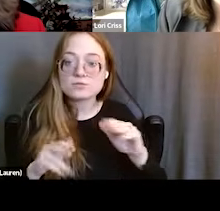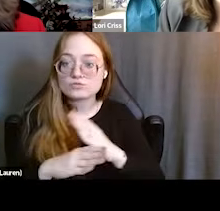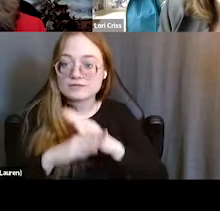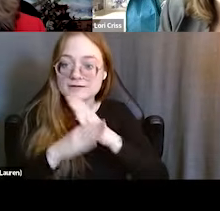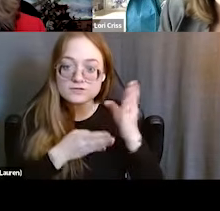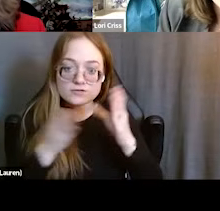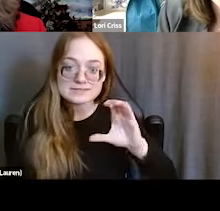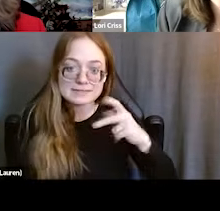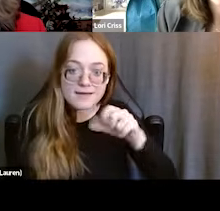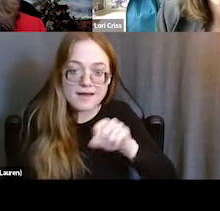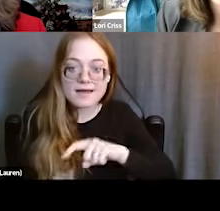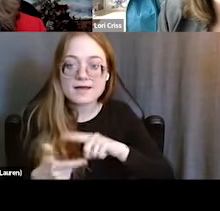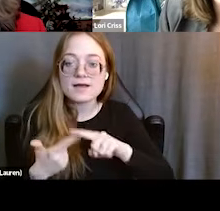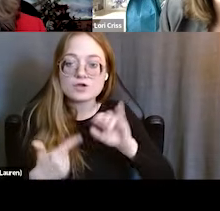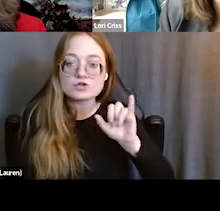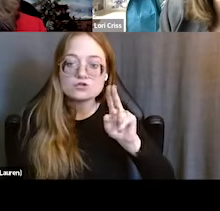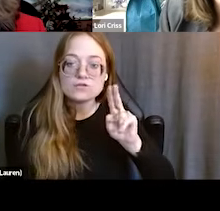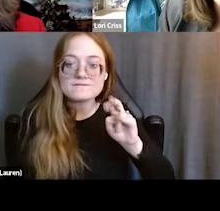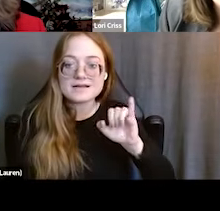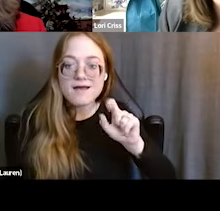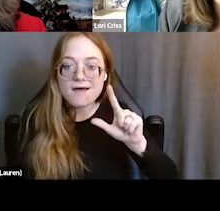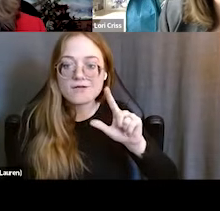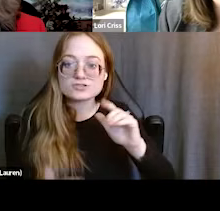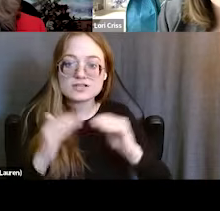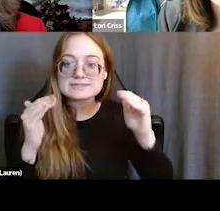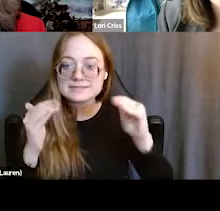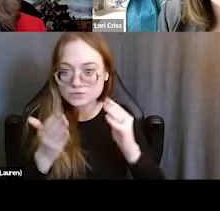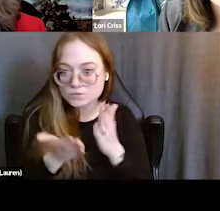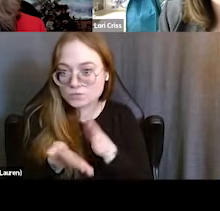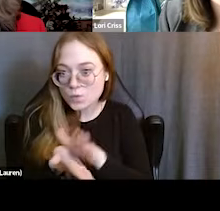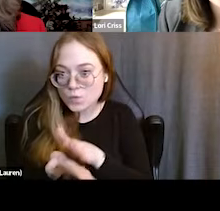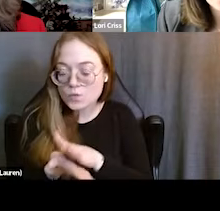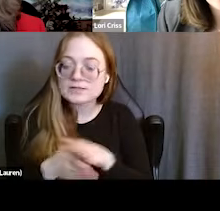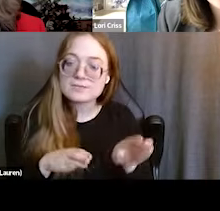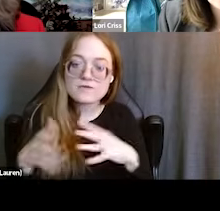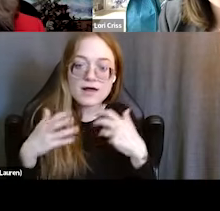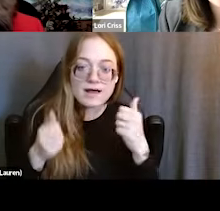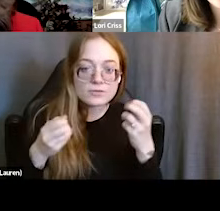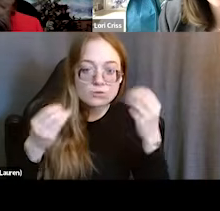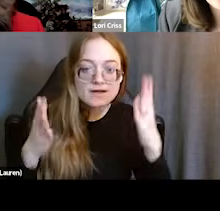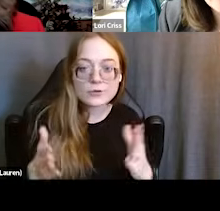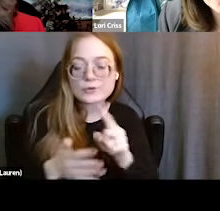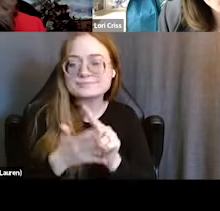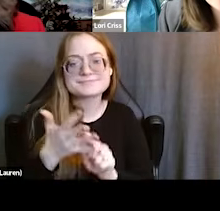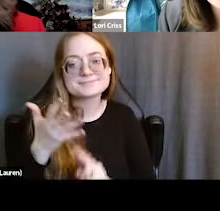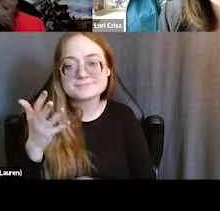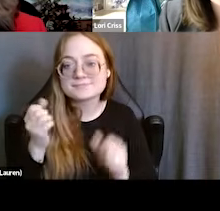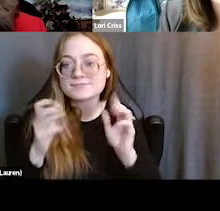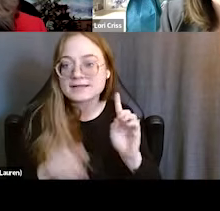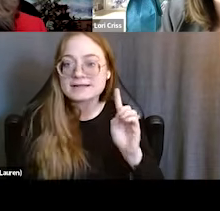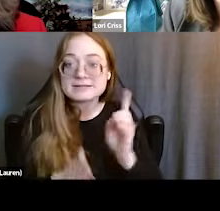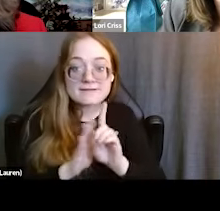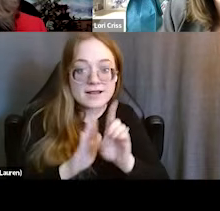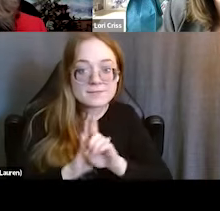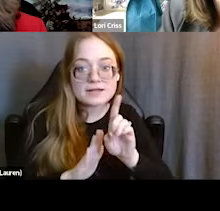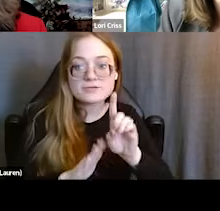and in juvenile justice, schools, the behavioral health providers and others on the front line, developmental disability providers